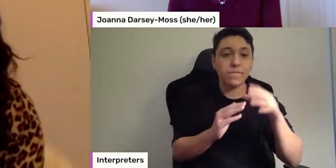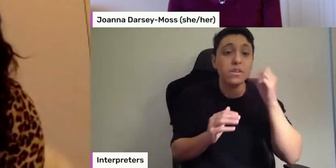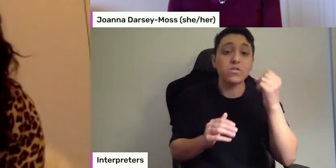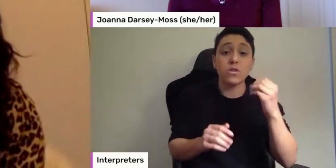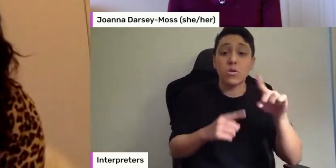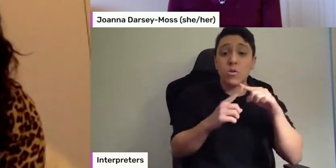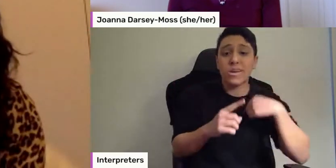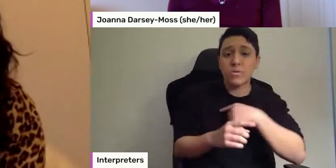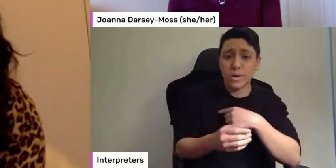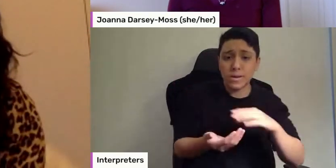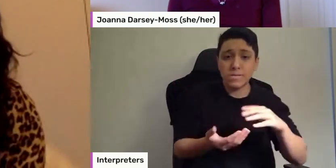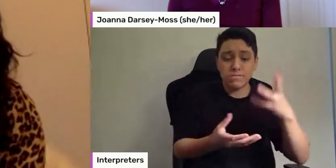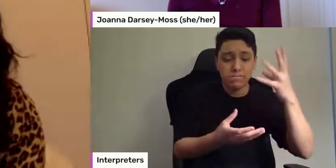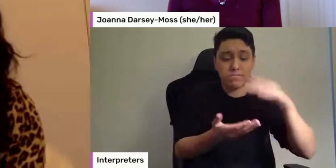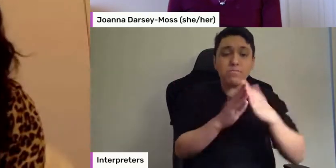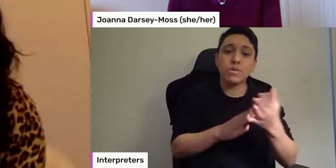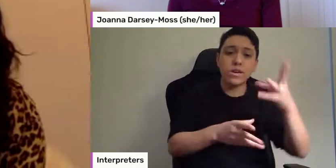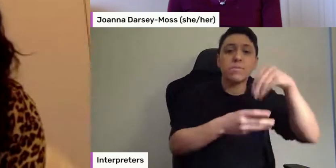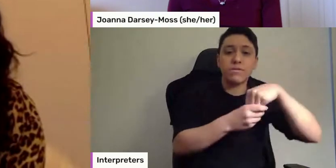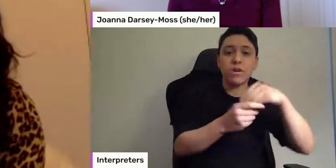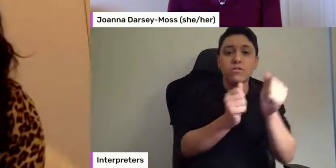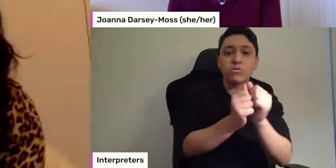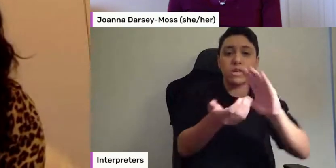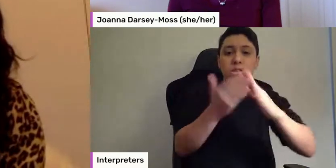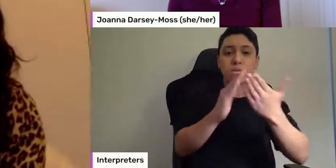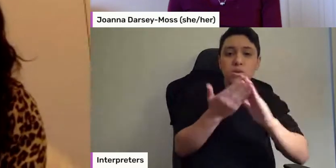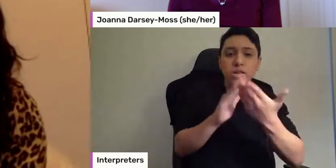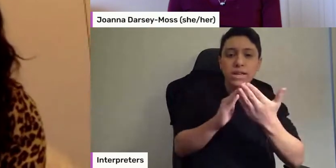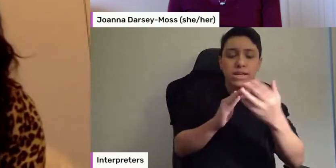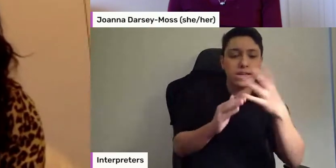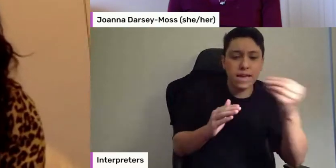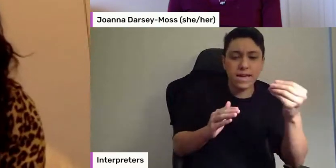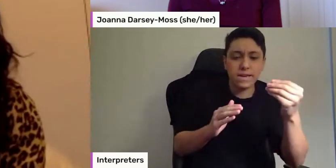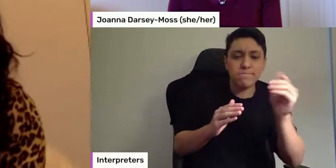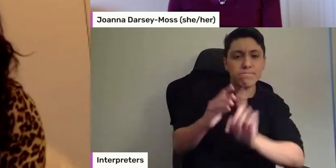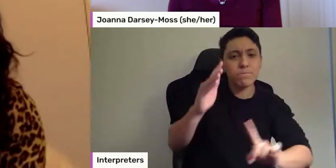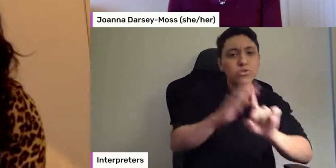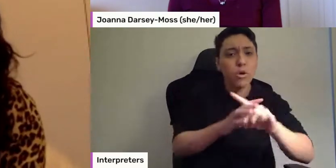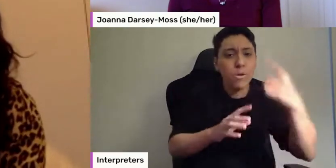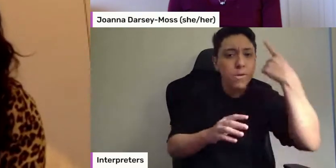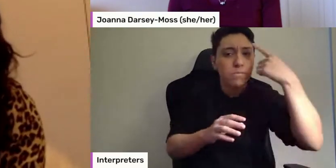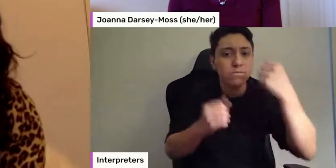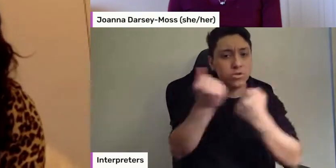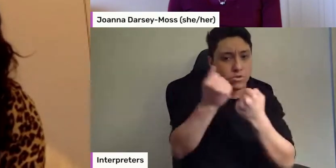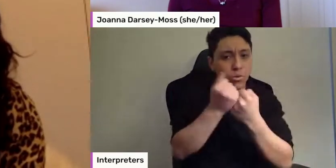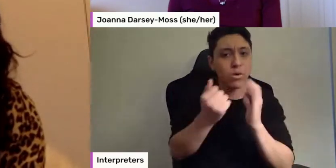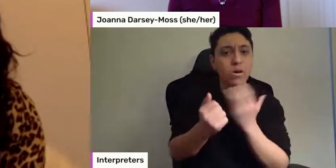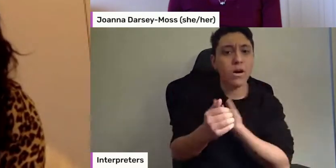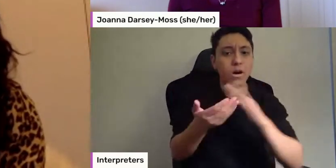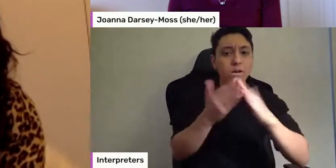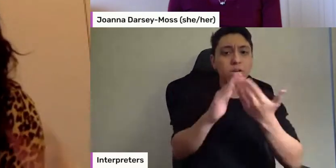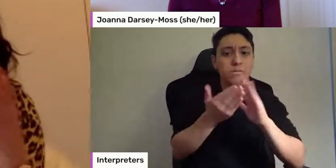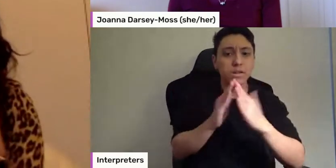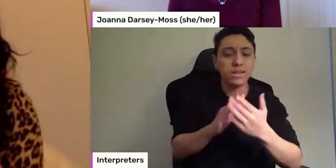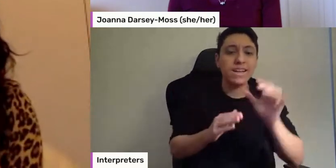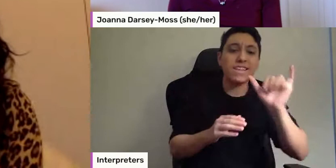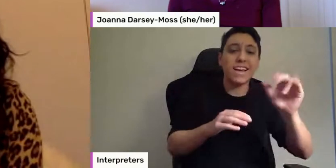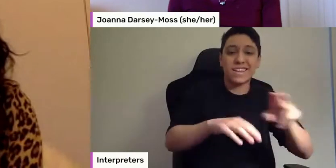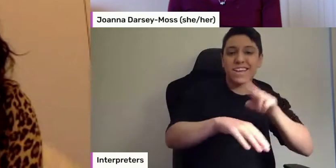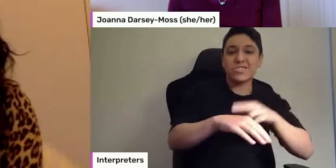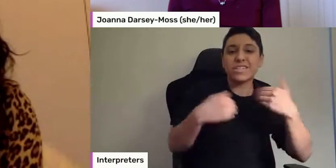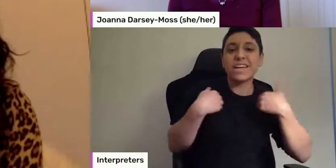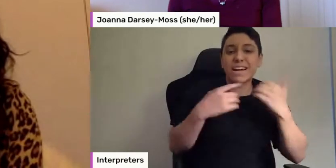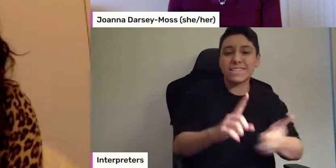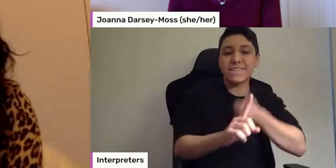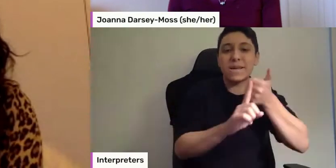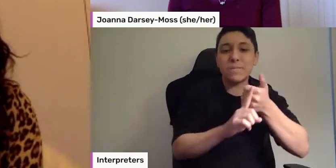in community and when we really show up inside community and we take care of other people, I mean, that just naturally has those impacts of